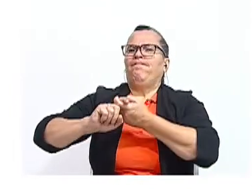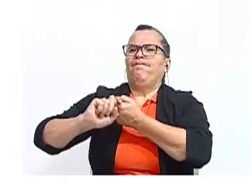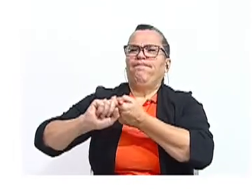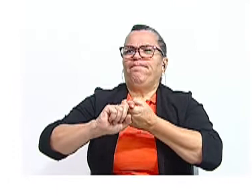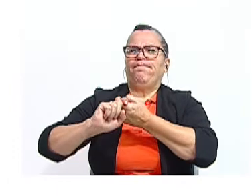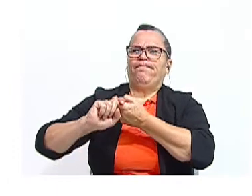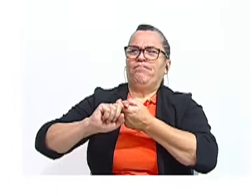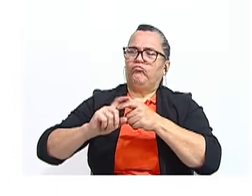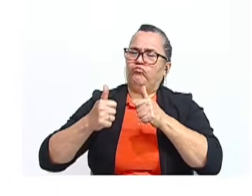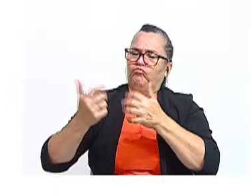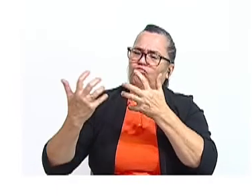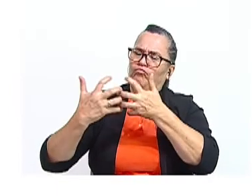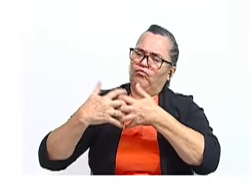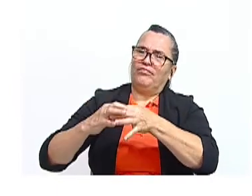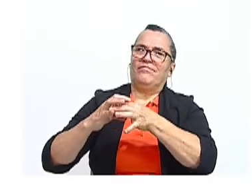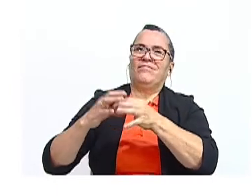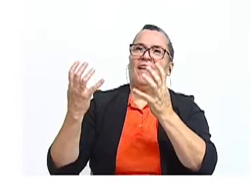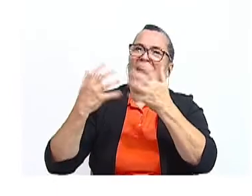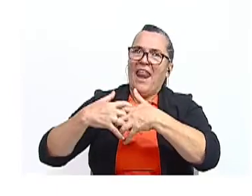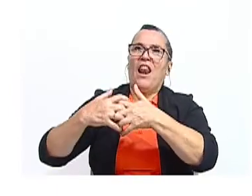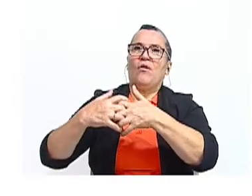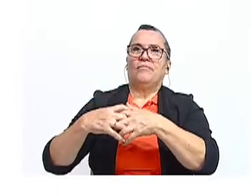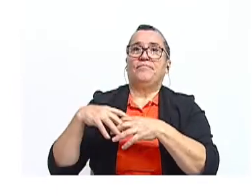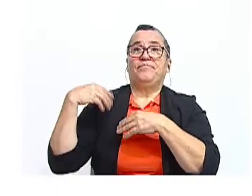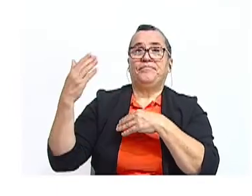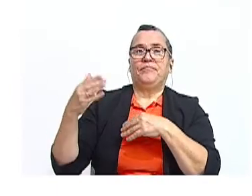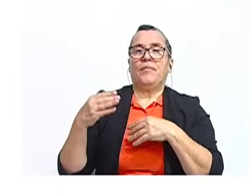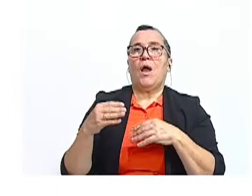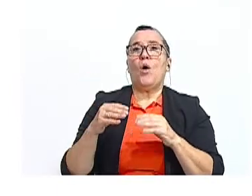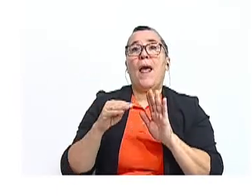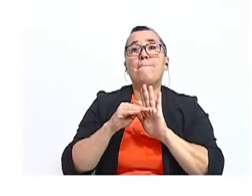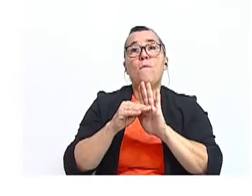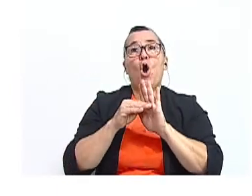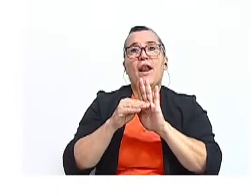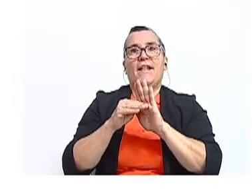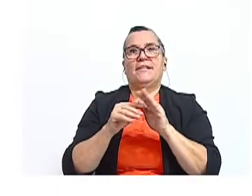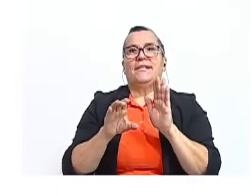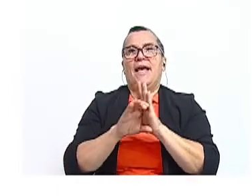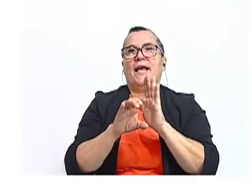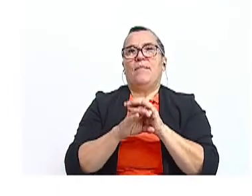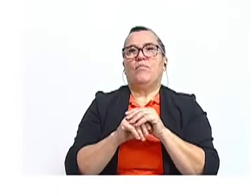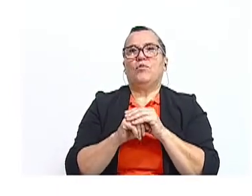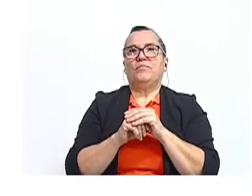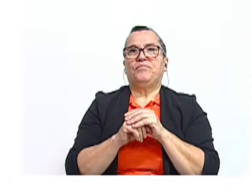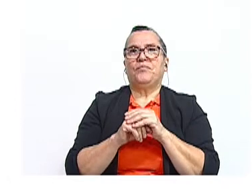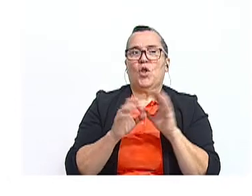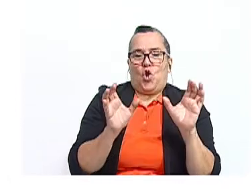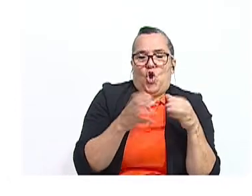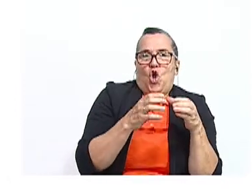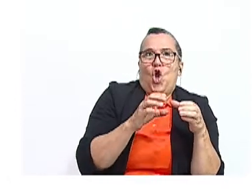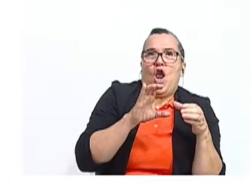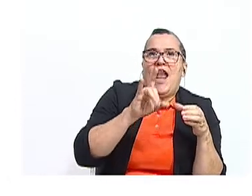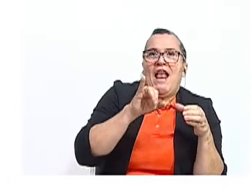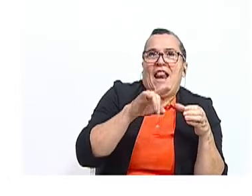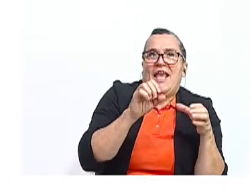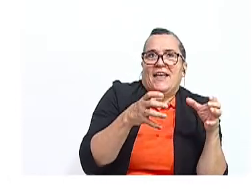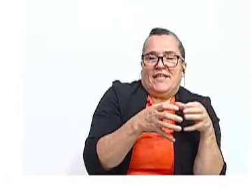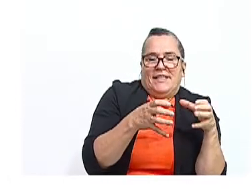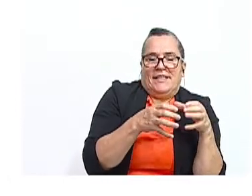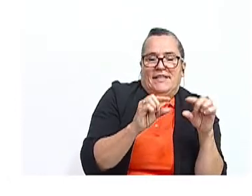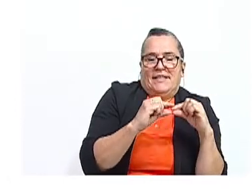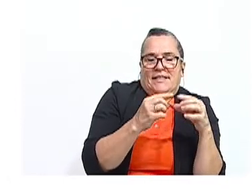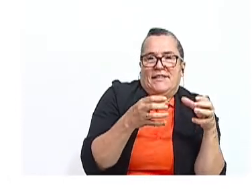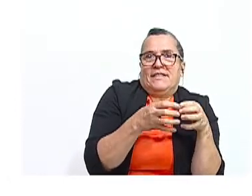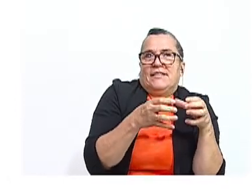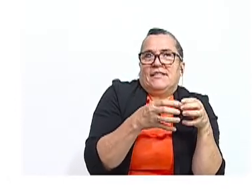friends. Then we have some modals. For example, cliques are small